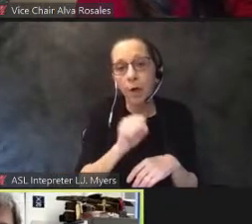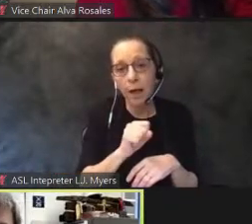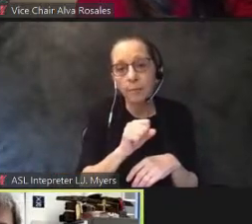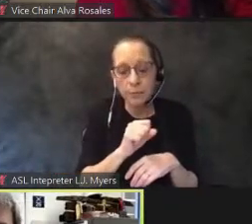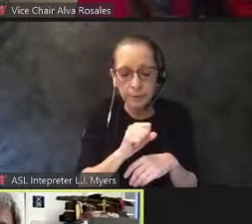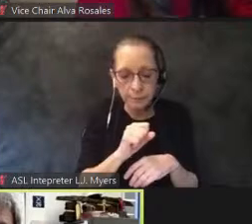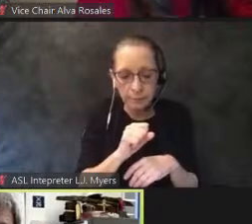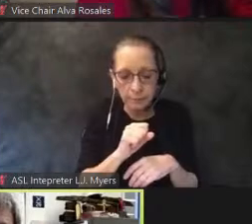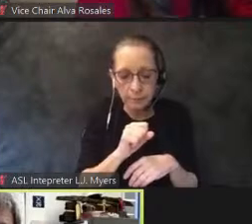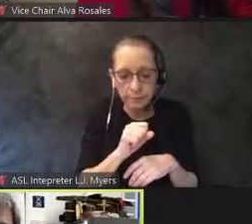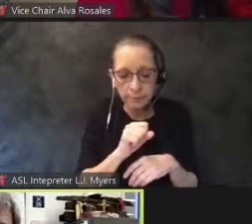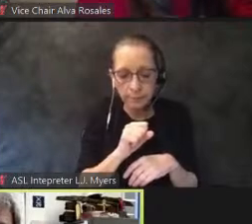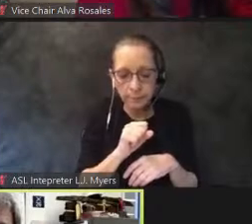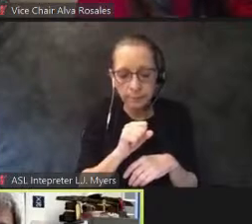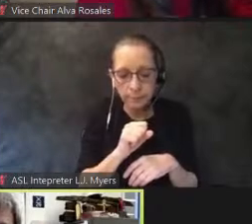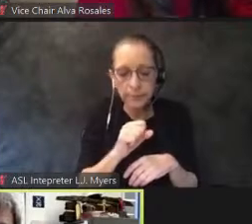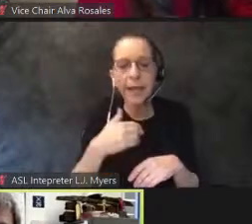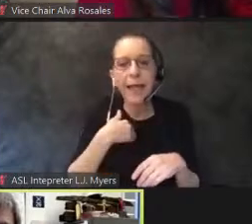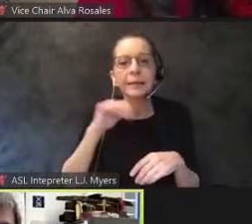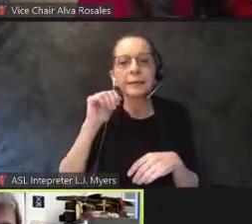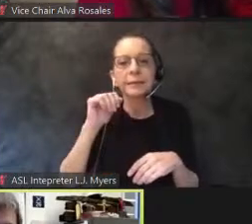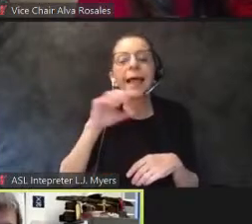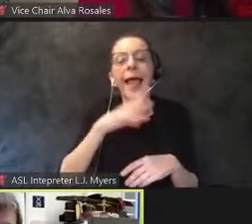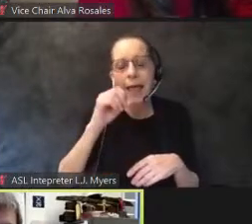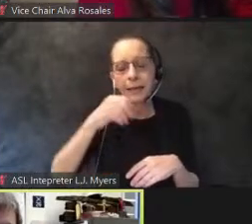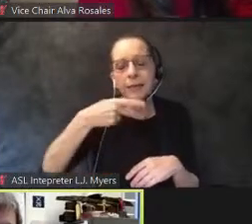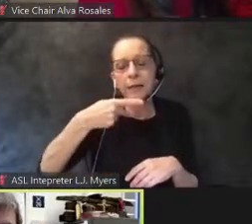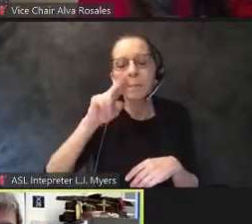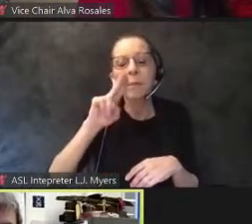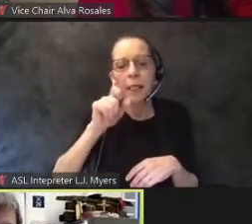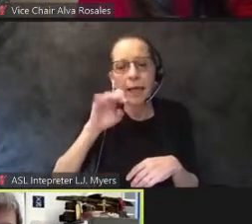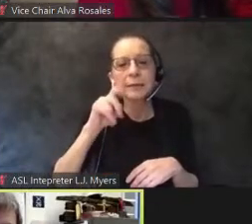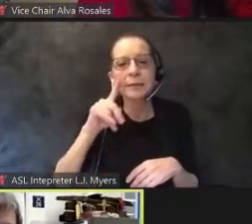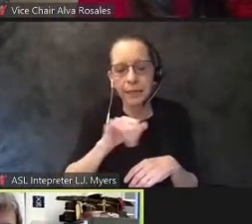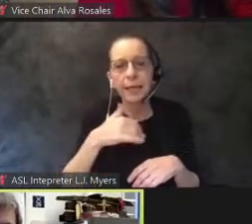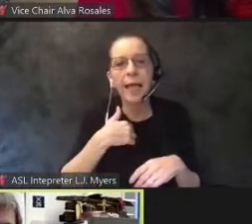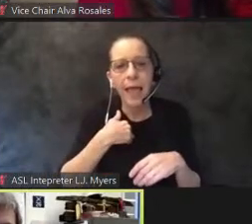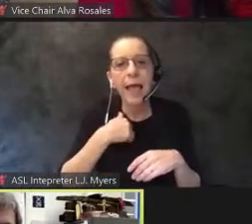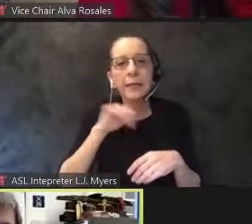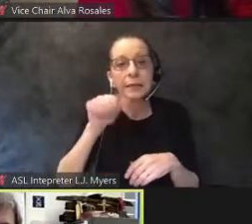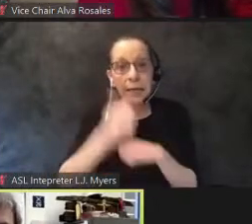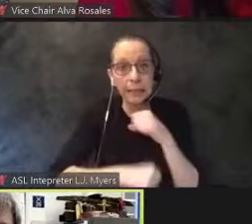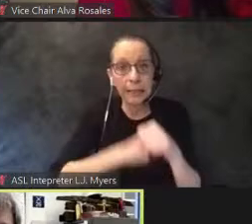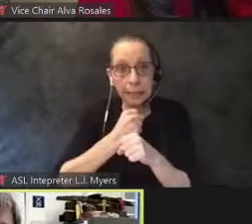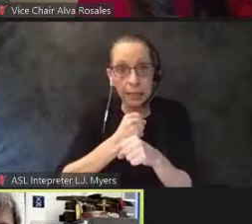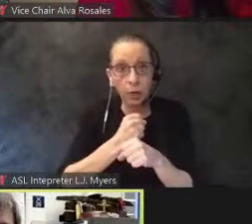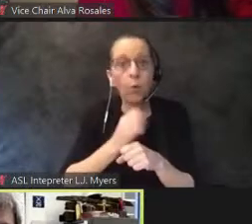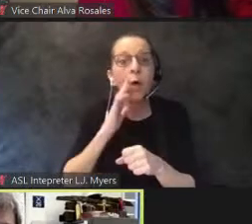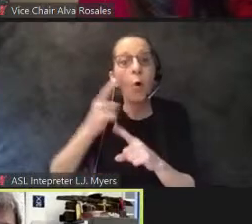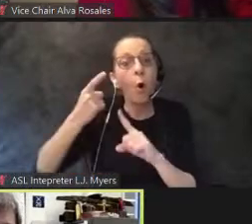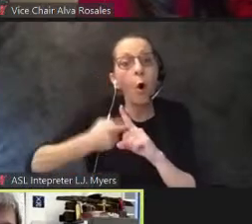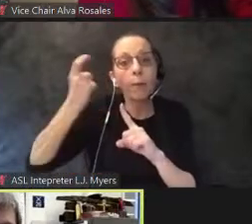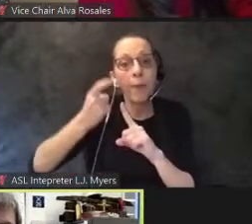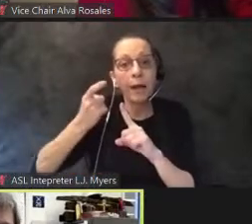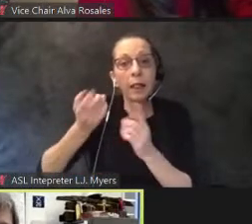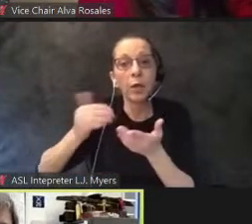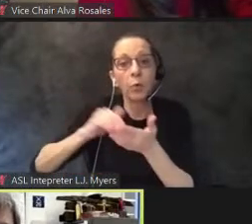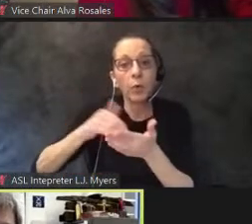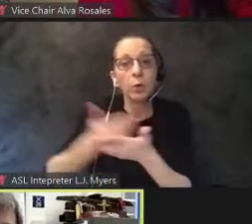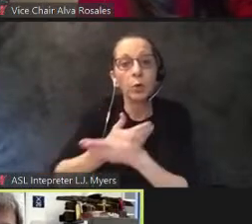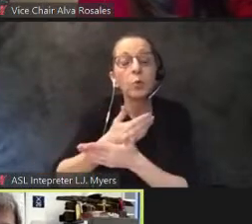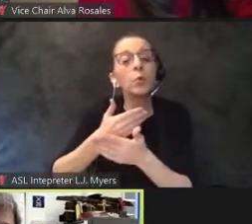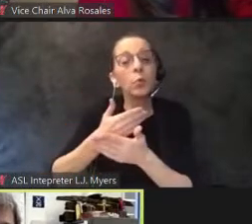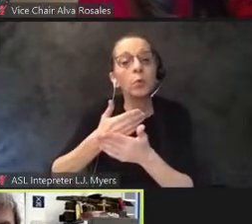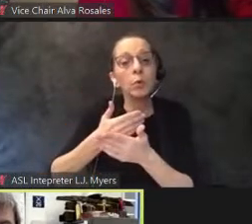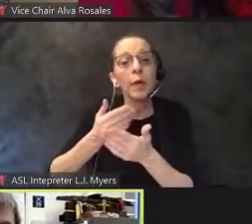Avenue. The license has a term of 10 years, which will run through December 31st, 2030, and will automatically renew annually unless terminated by either